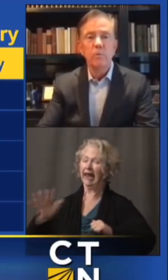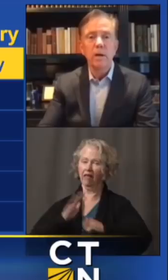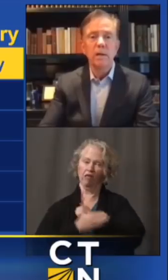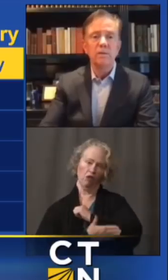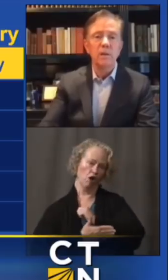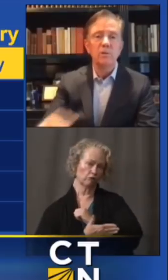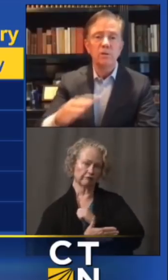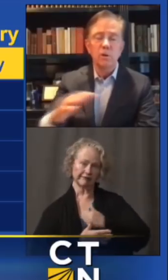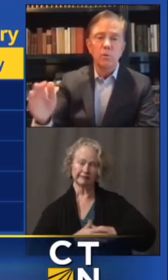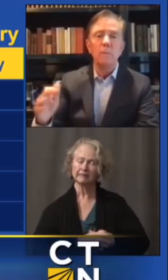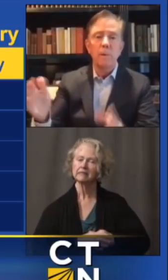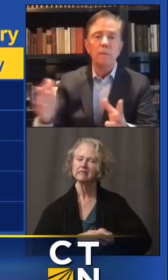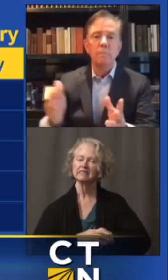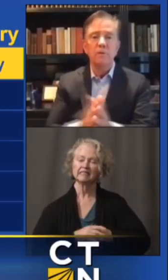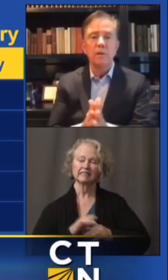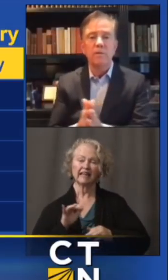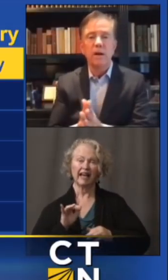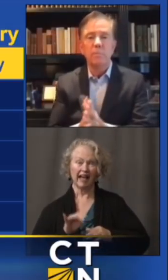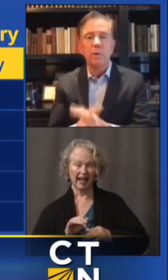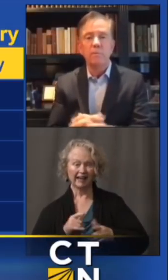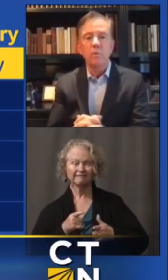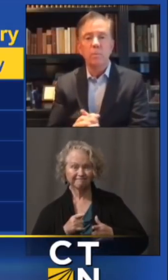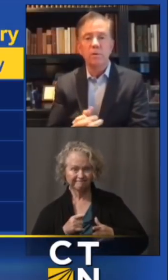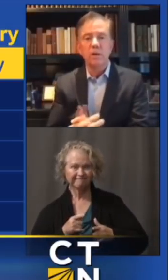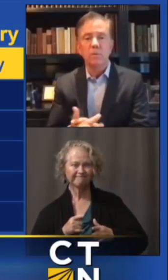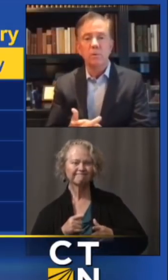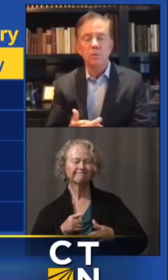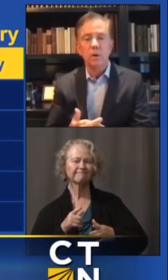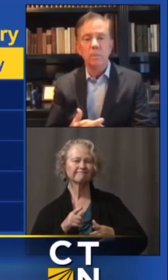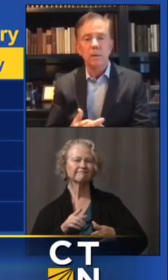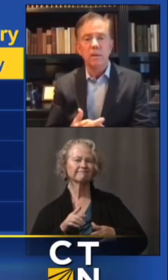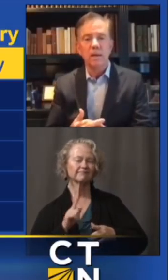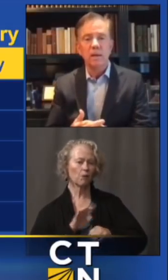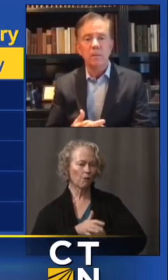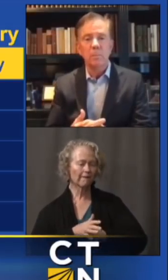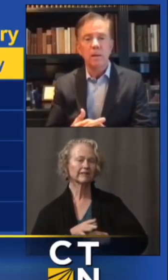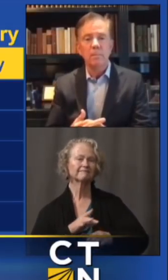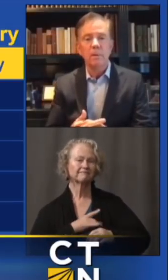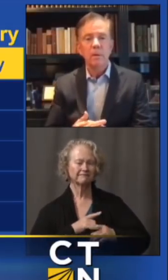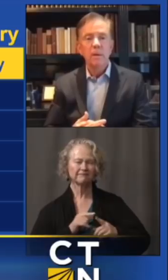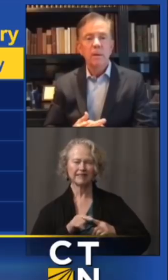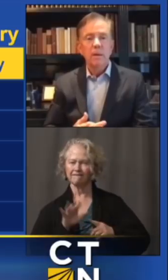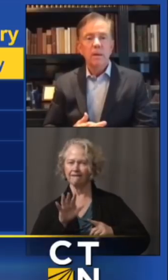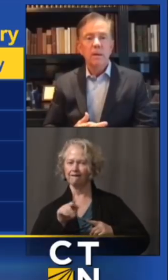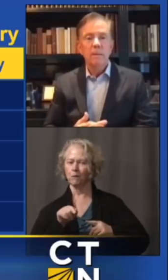positivity rate continues to creep up. You see 5.4%. We'll talk about that in a minute.